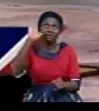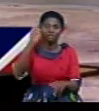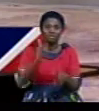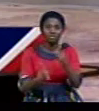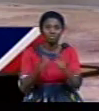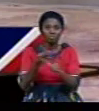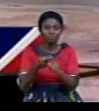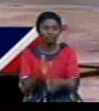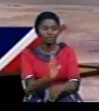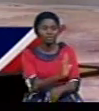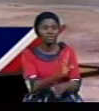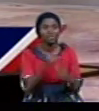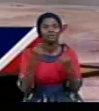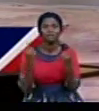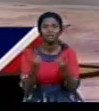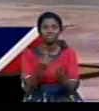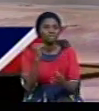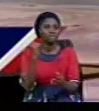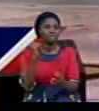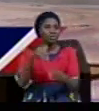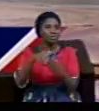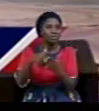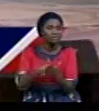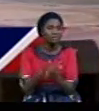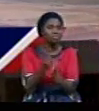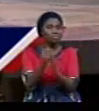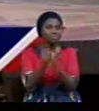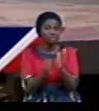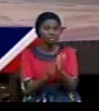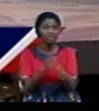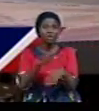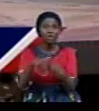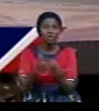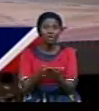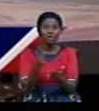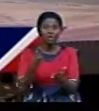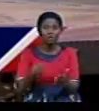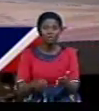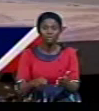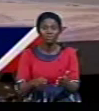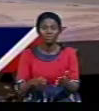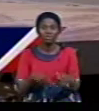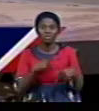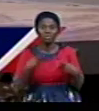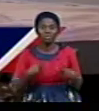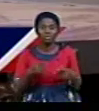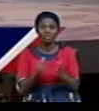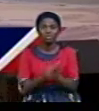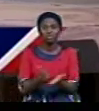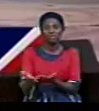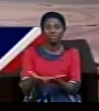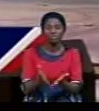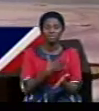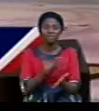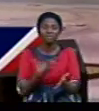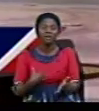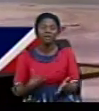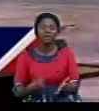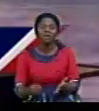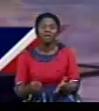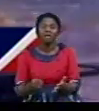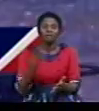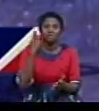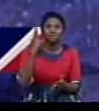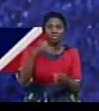their sins in the Old Testament all the priests that served and ministered in the temple they